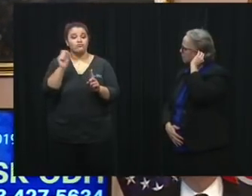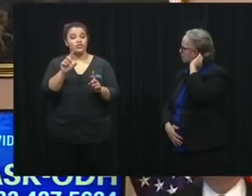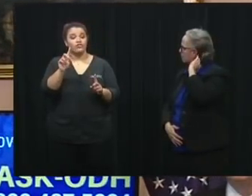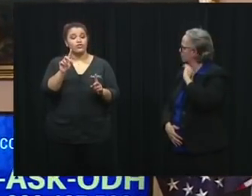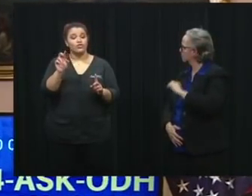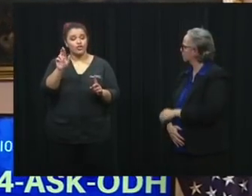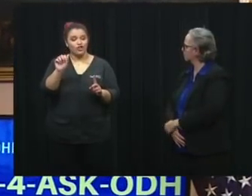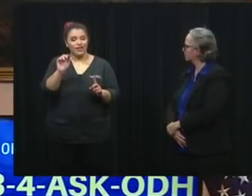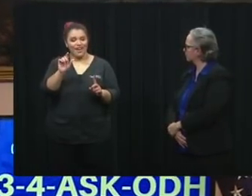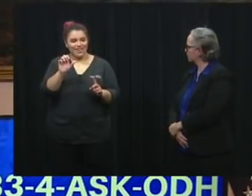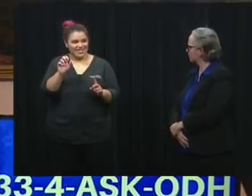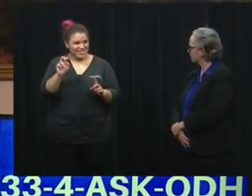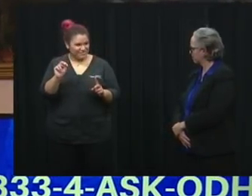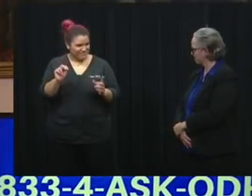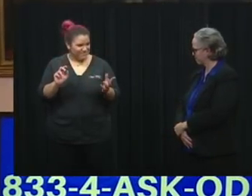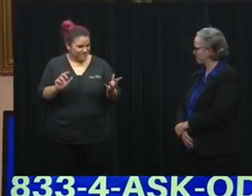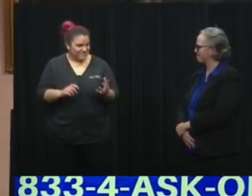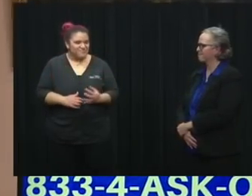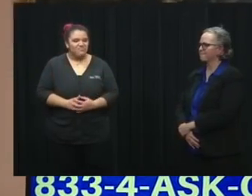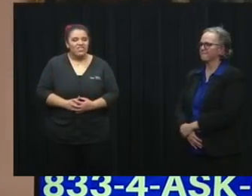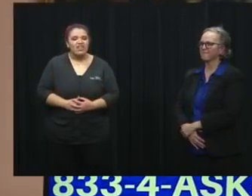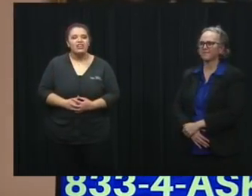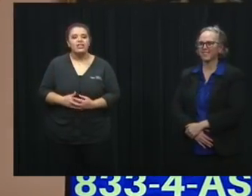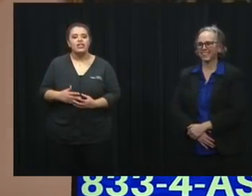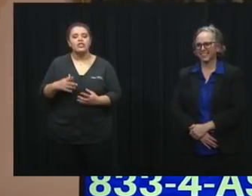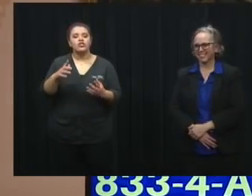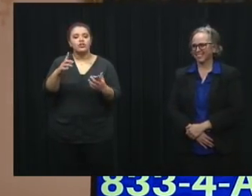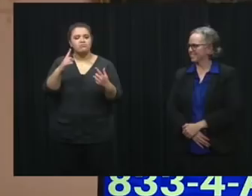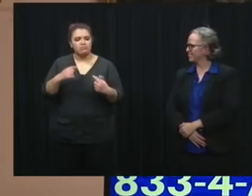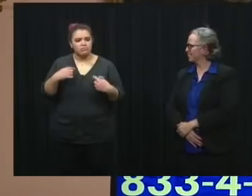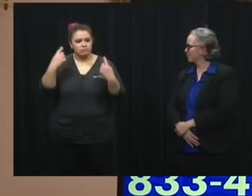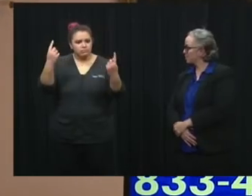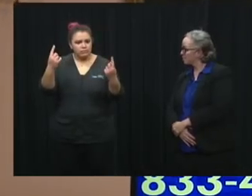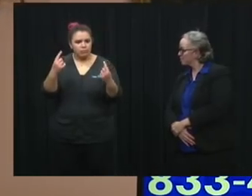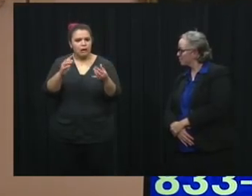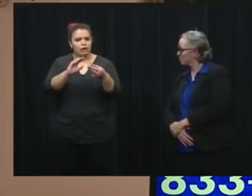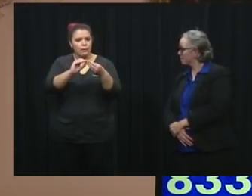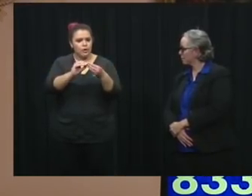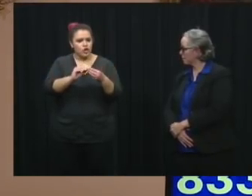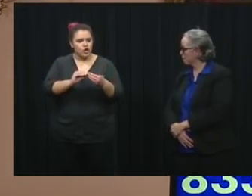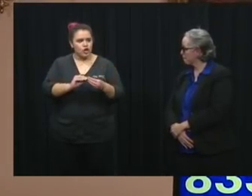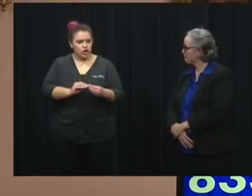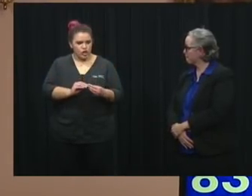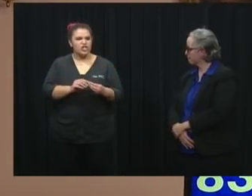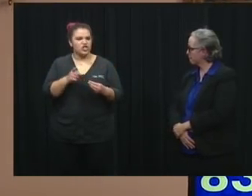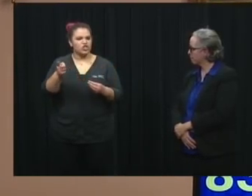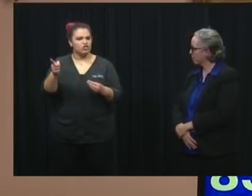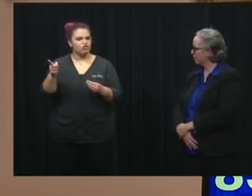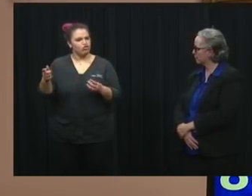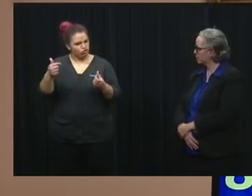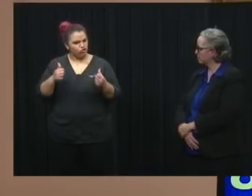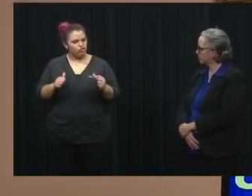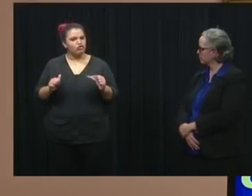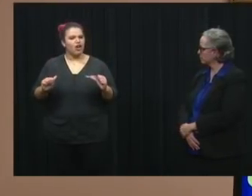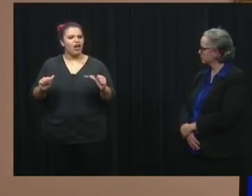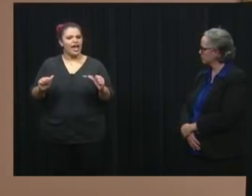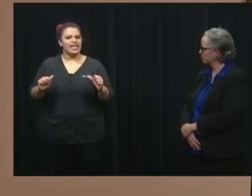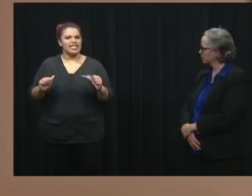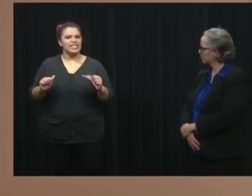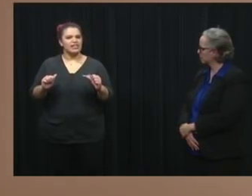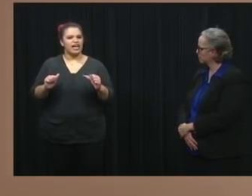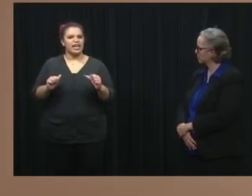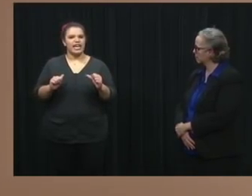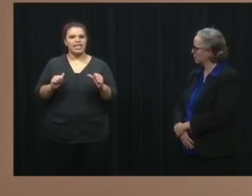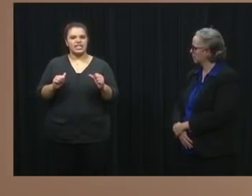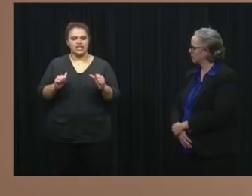Hi. This is about the numbers reporting that you were talking about, the effort to create more and more possibly real-time number